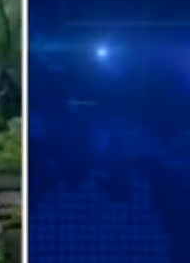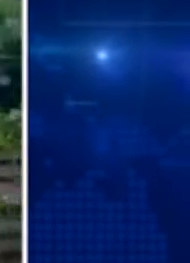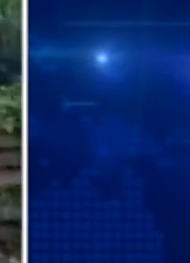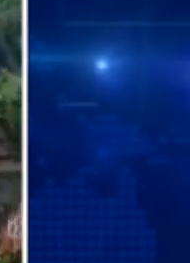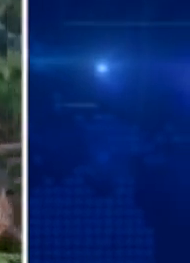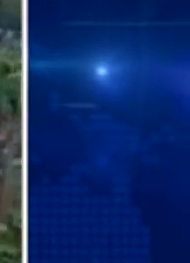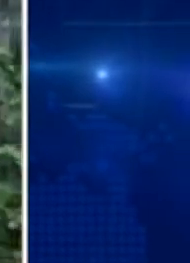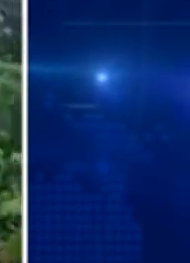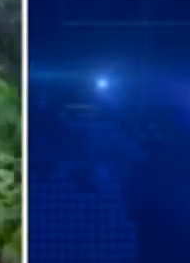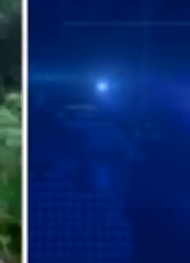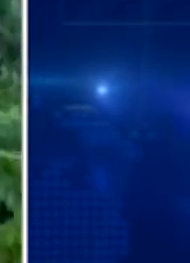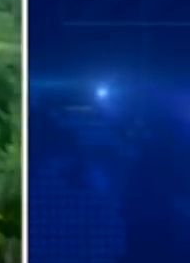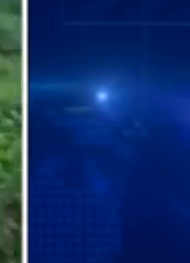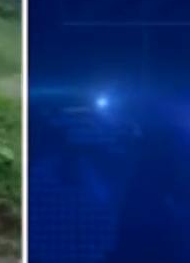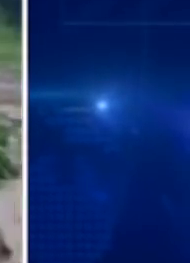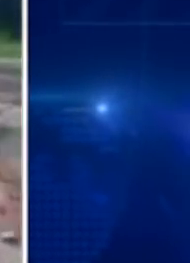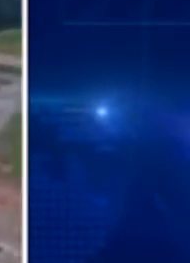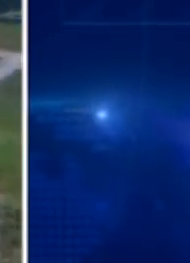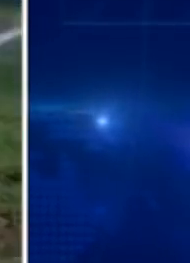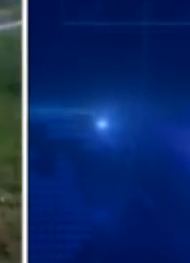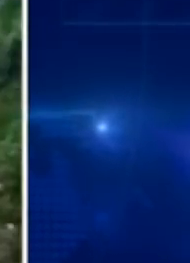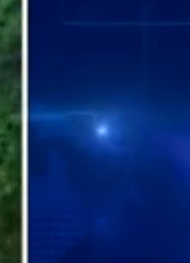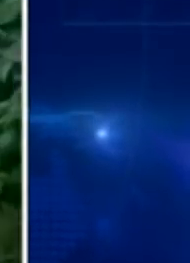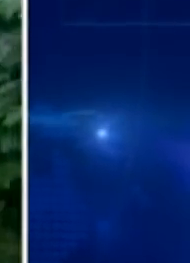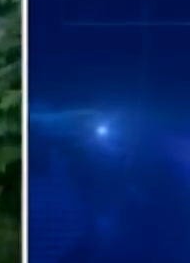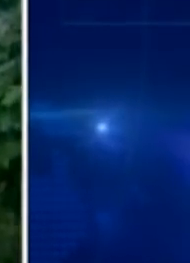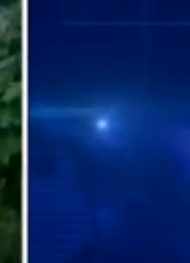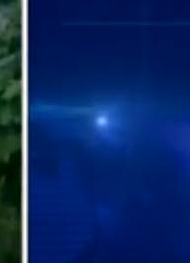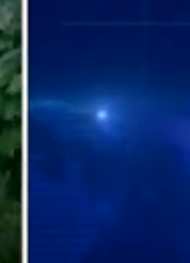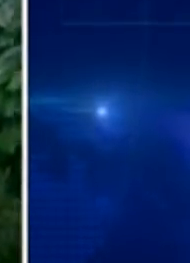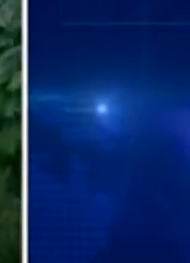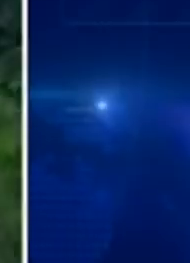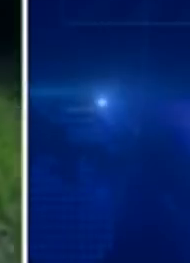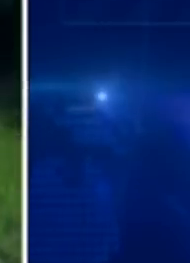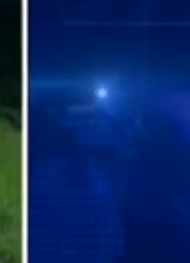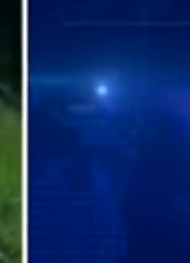of organizations, and we are still yet to verify. It's not something that I can